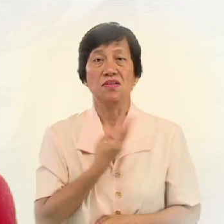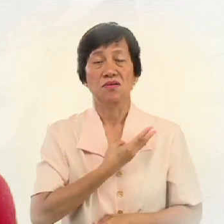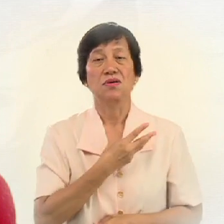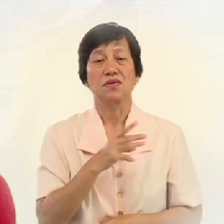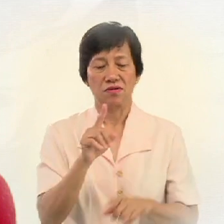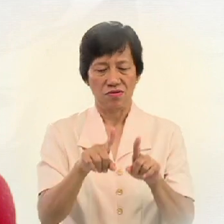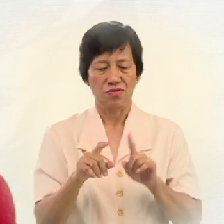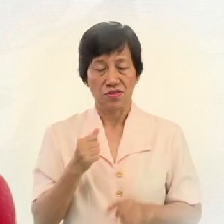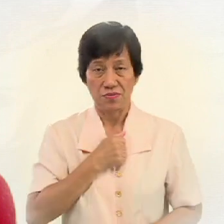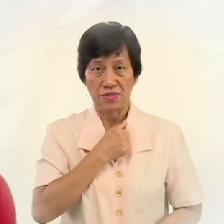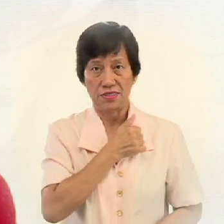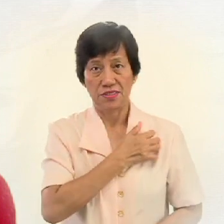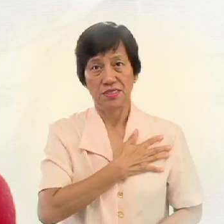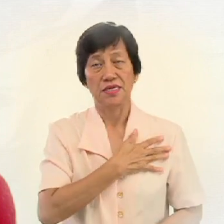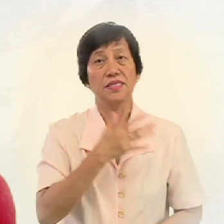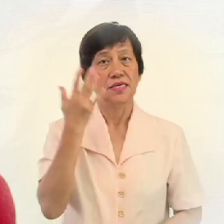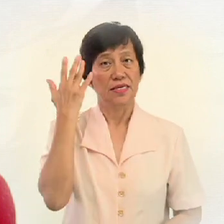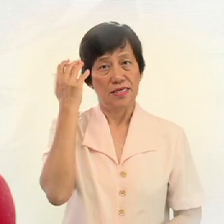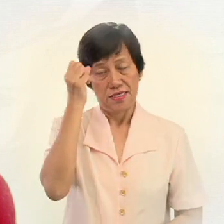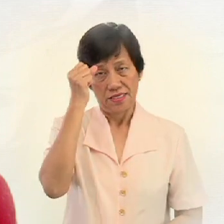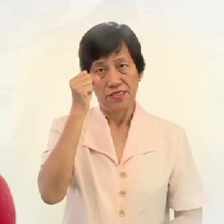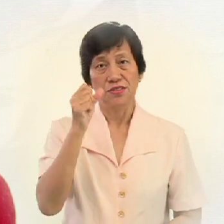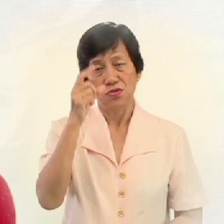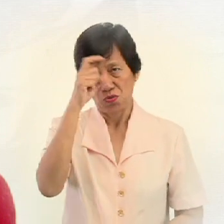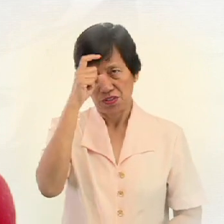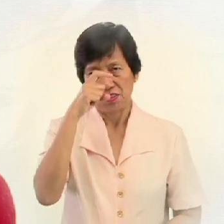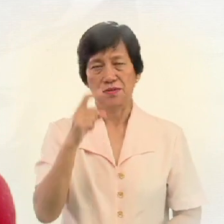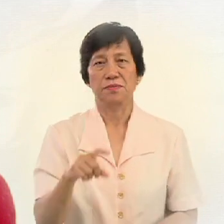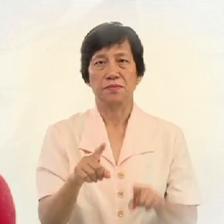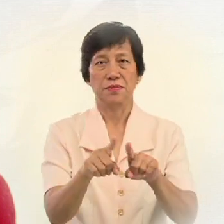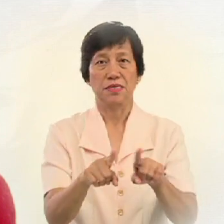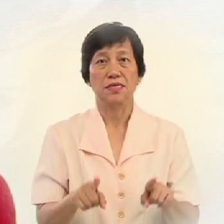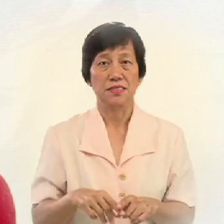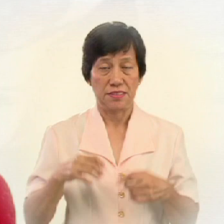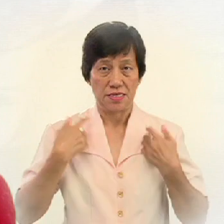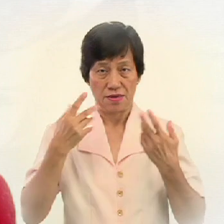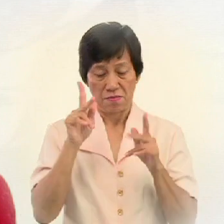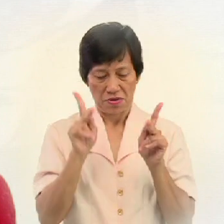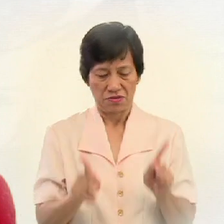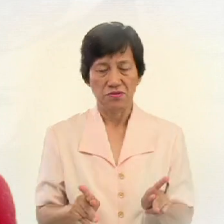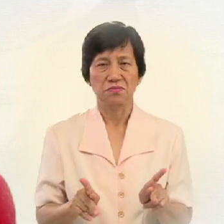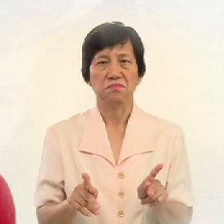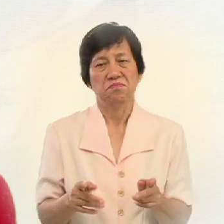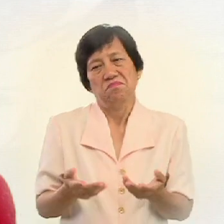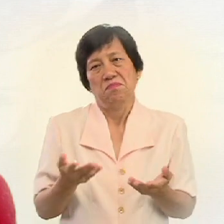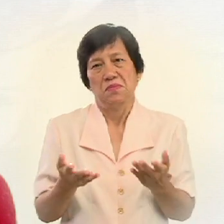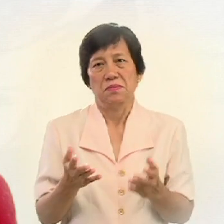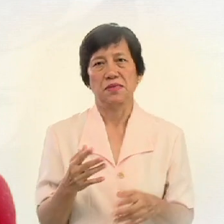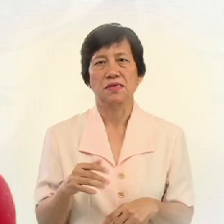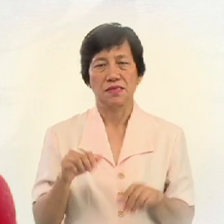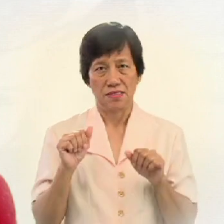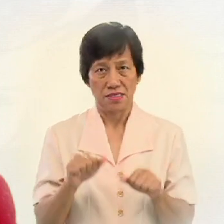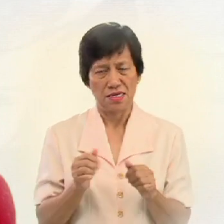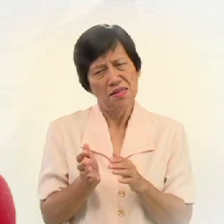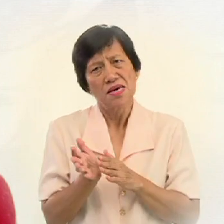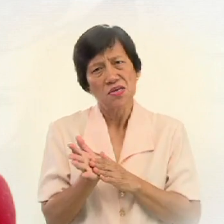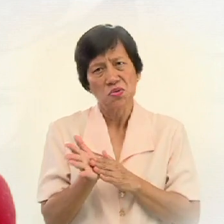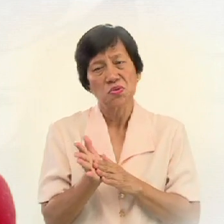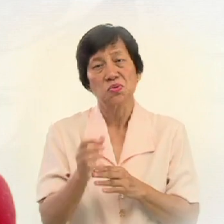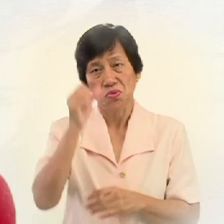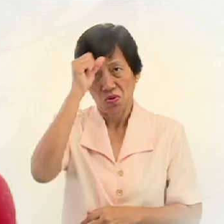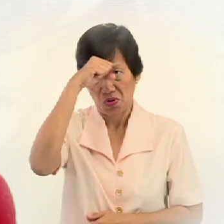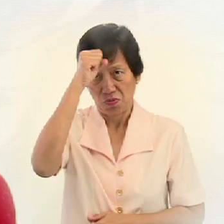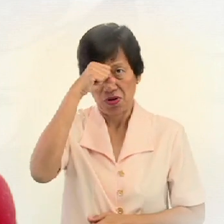appreciate his wisdom. As a young person, probably we could excuse